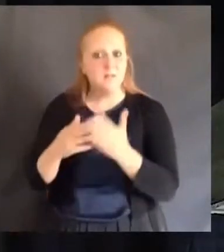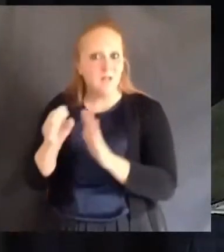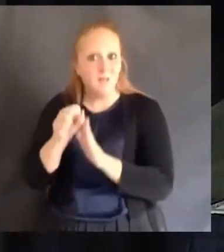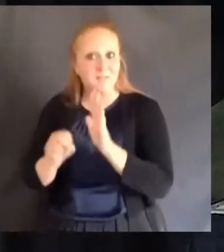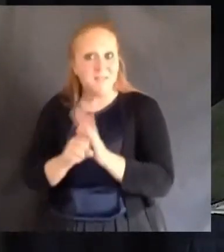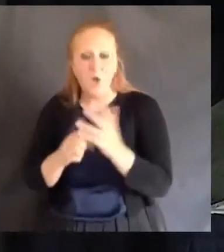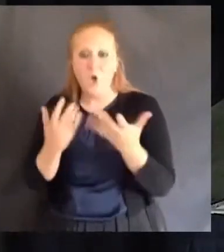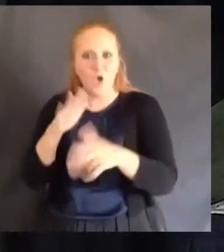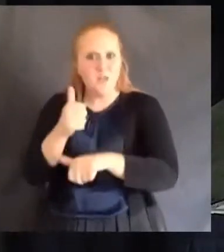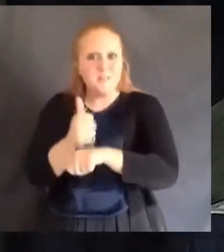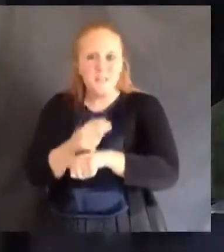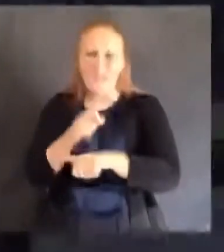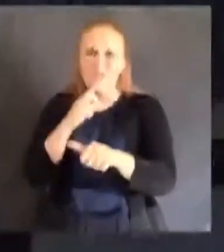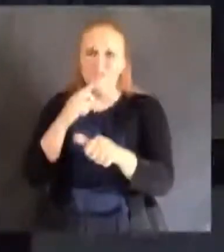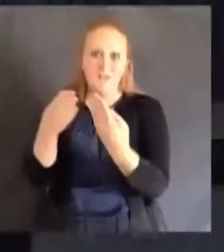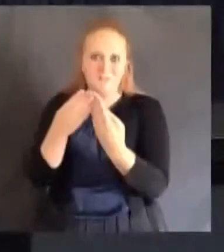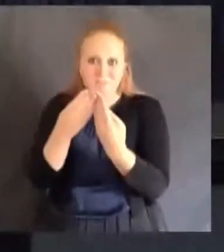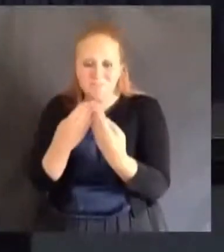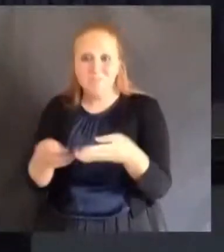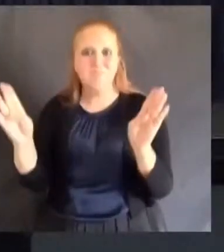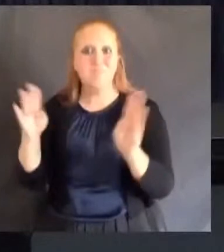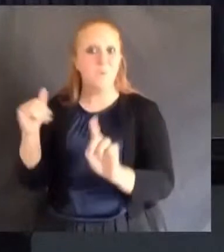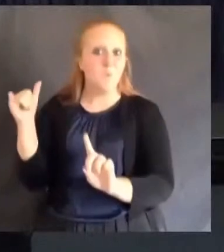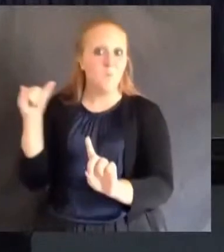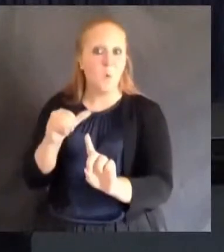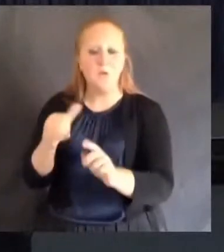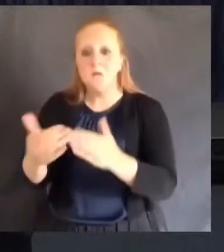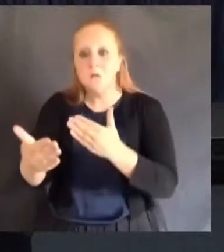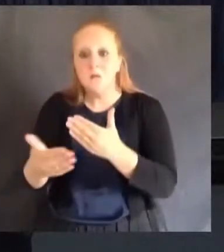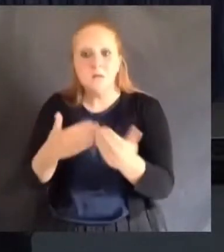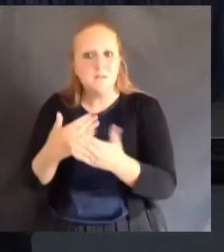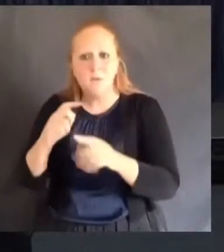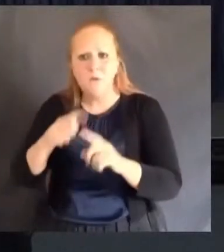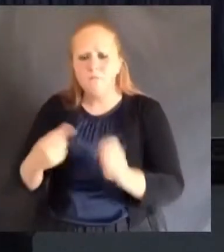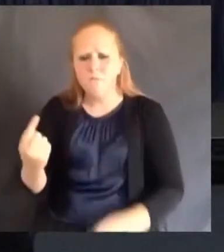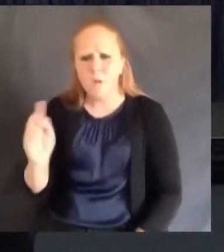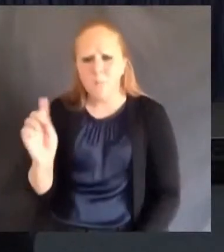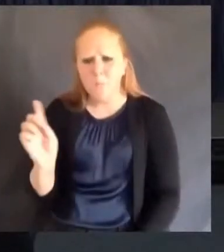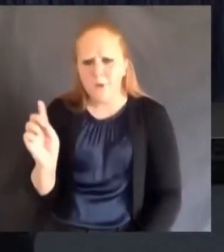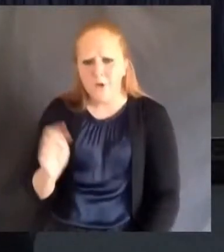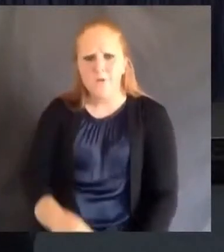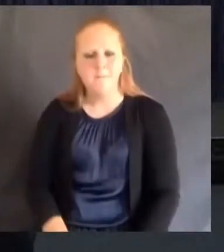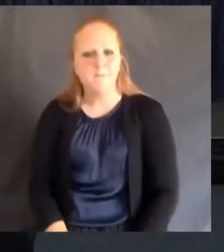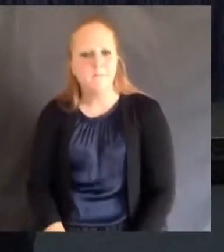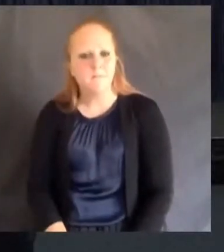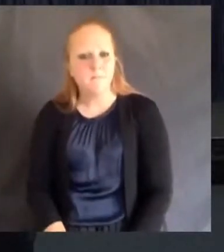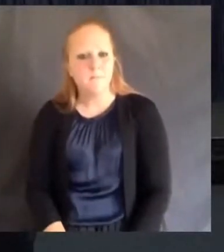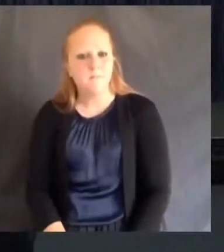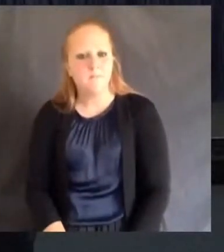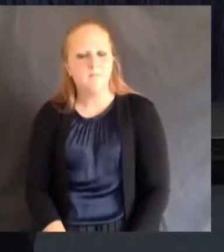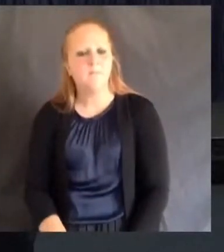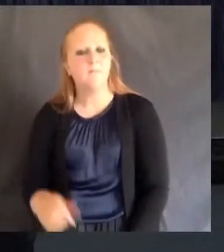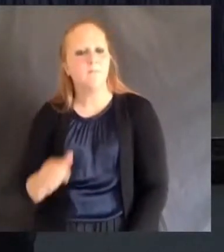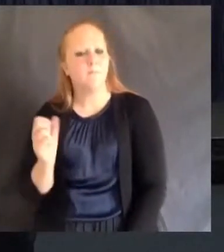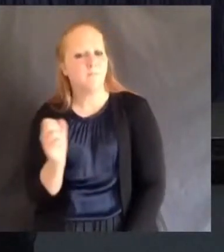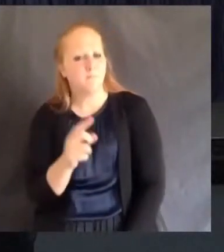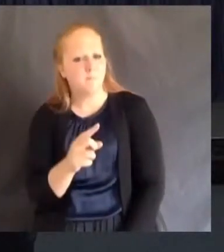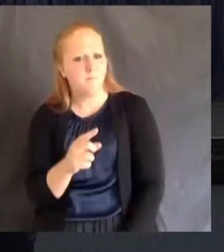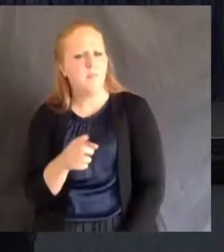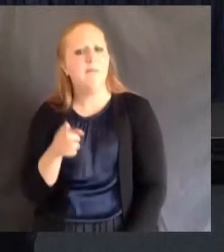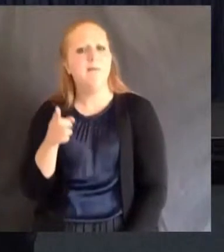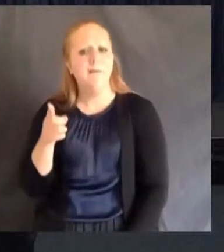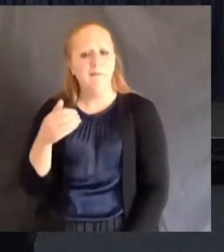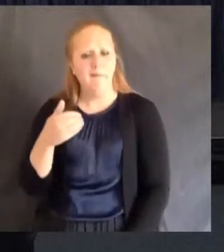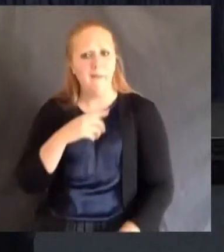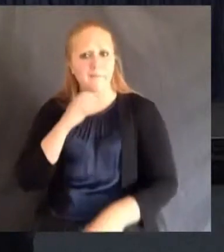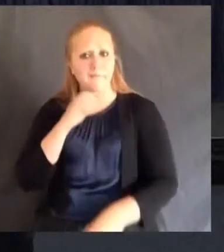coming in, and so there's nothing personal. Yeah, also, States like Maine and even Connecticut, actually, I believe, they are using a